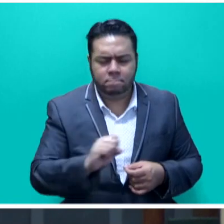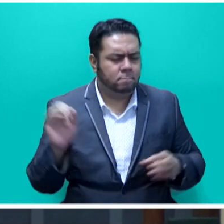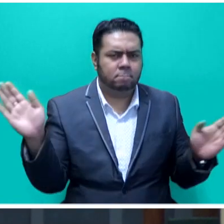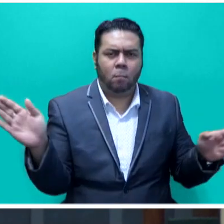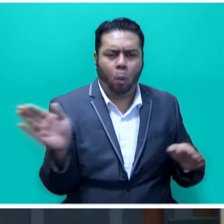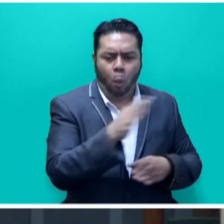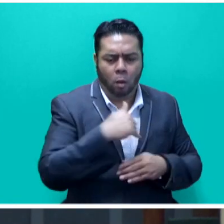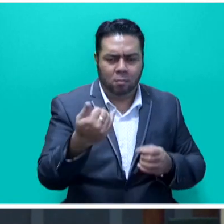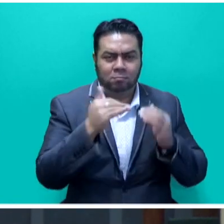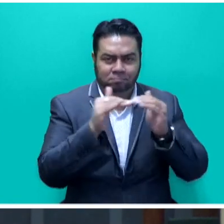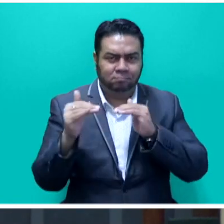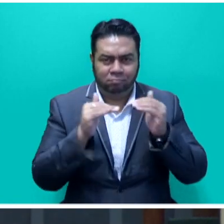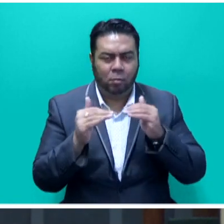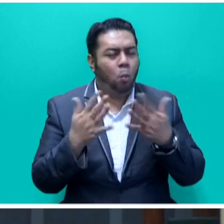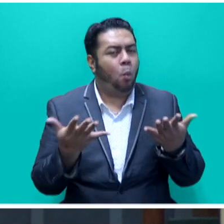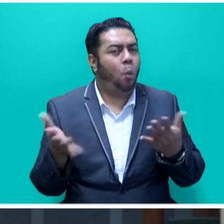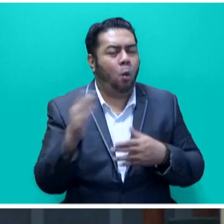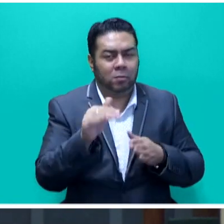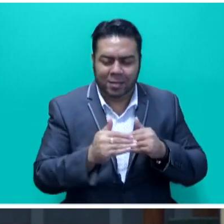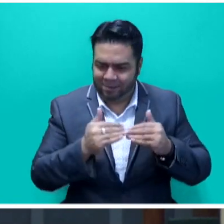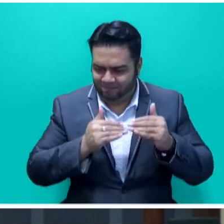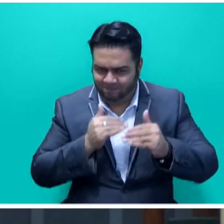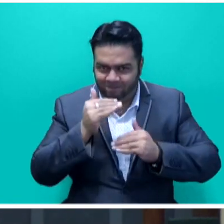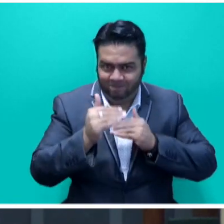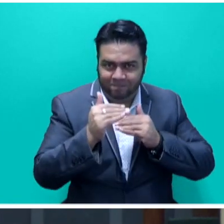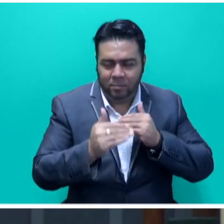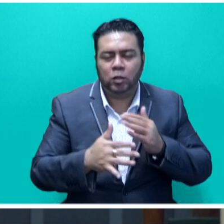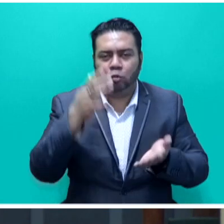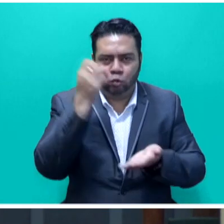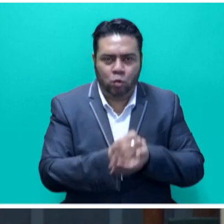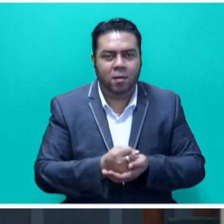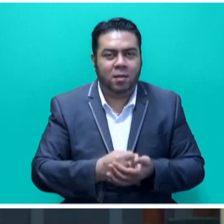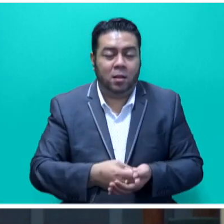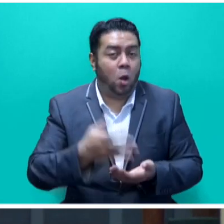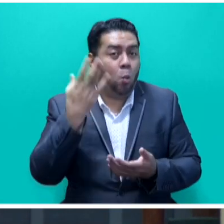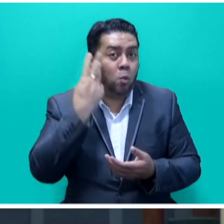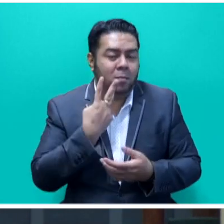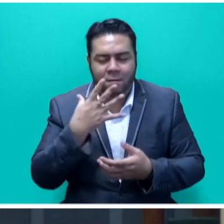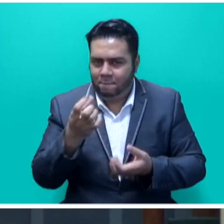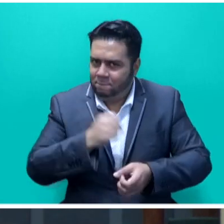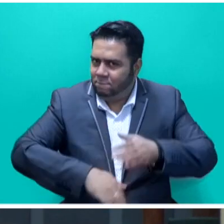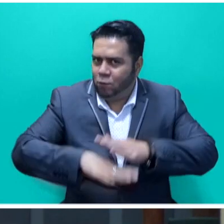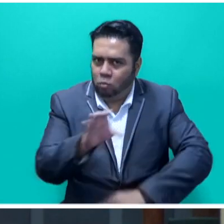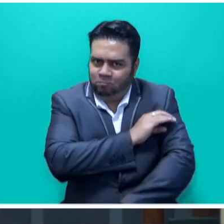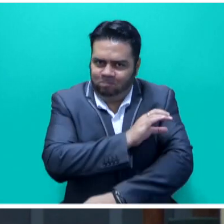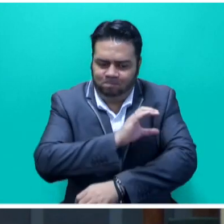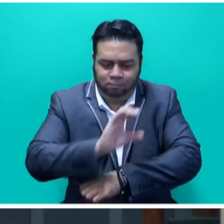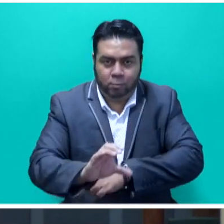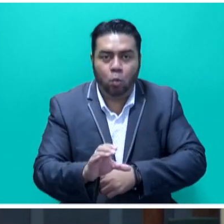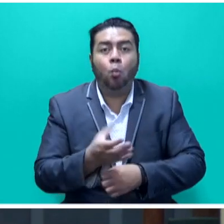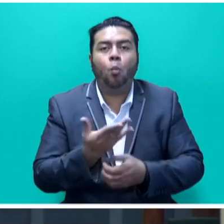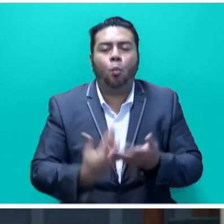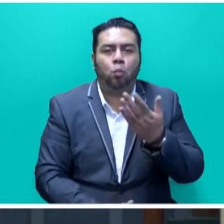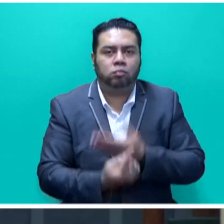that we as a people must take steps to ensure that our women are fully empowered to actively participate in our economy.